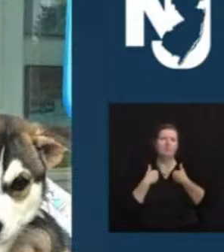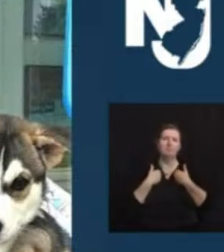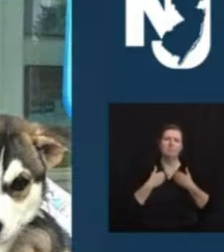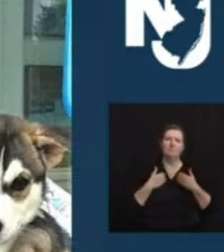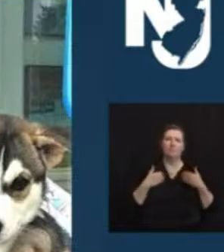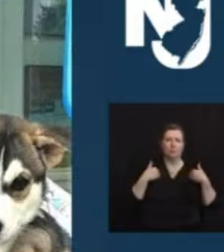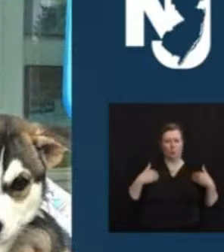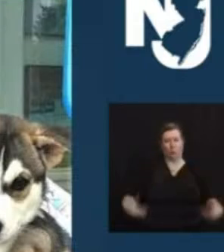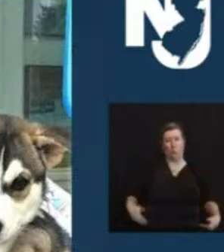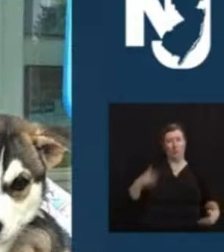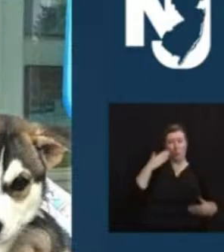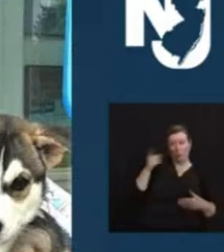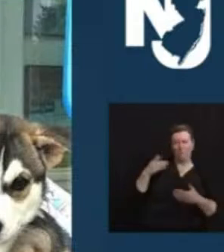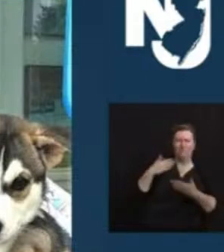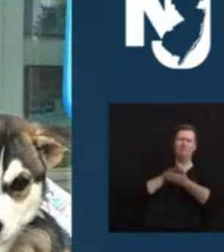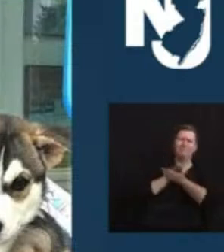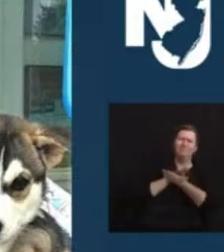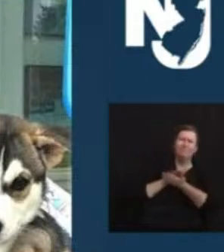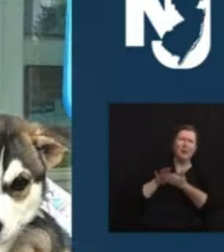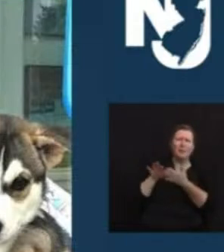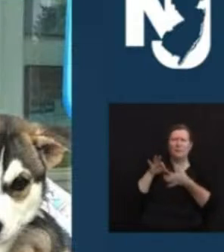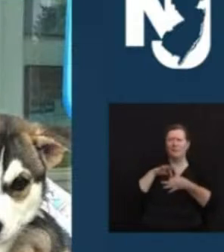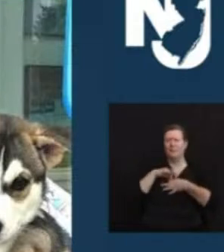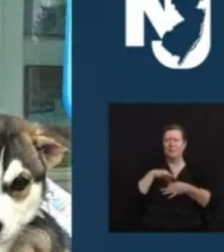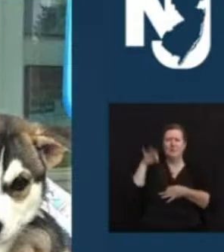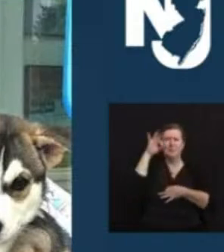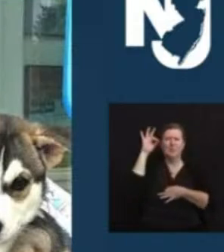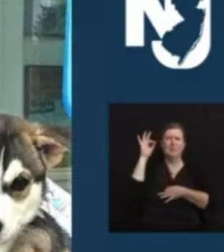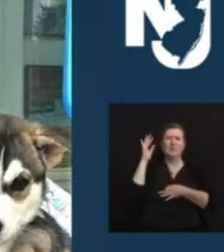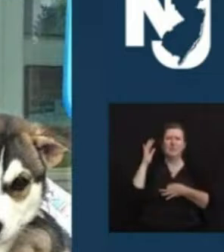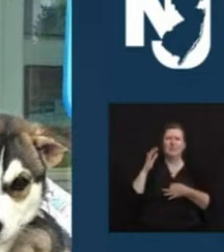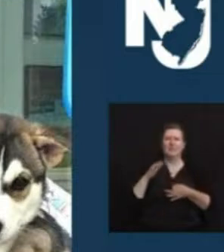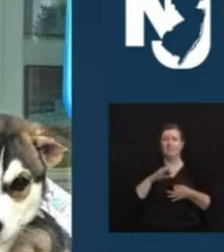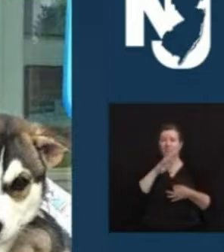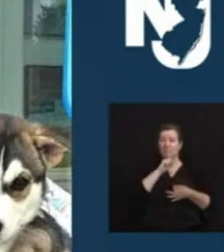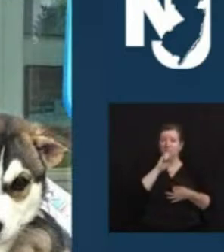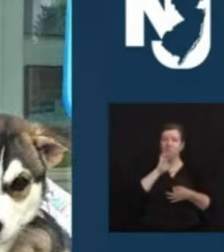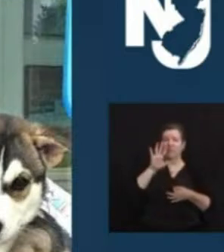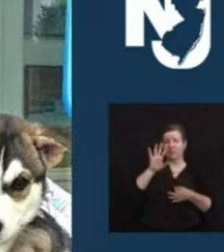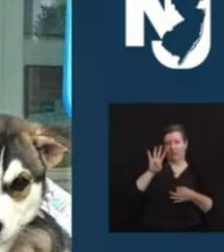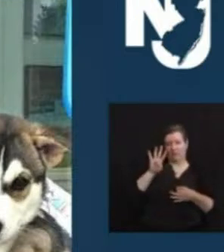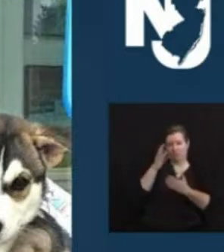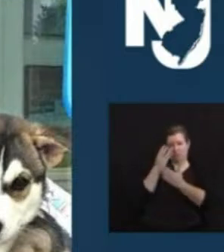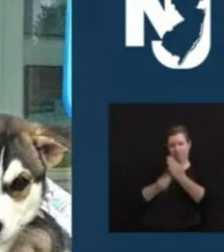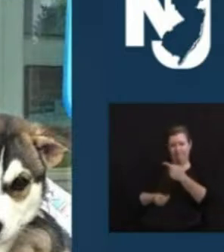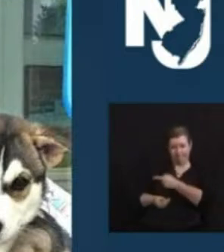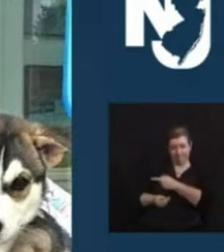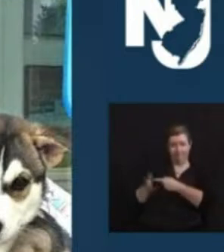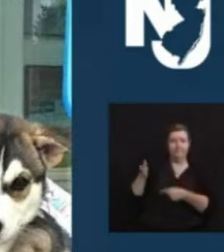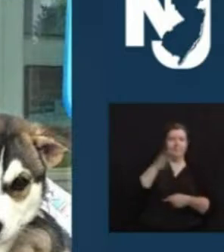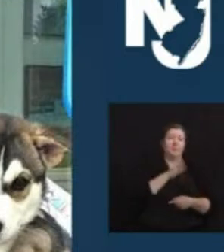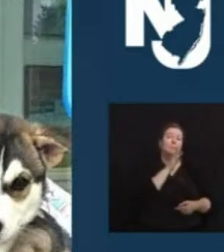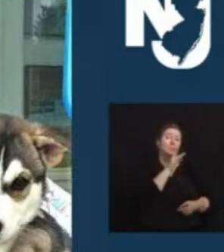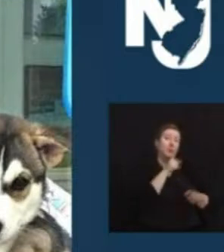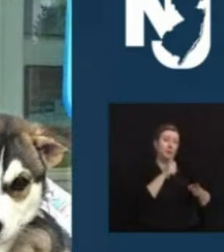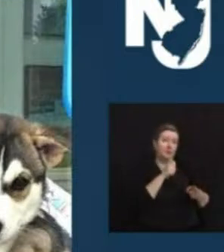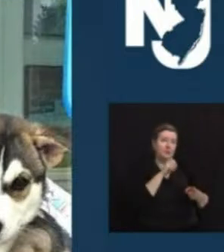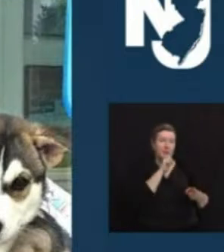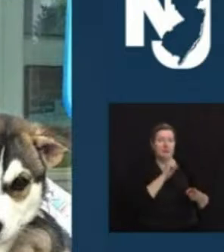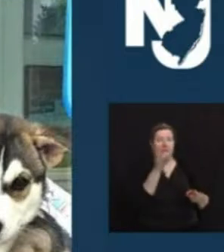kindness of spirit. And Penny was just 54 years old. Carolyn on the left was 78 when we lost